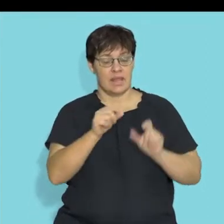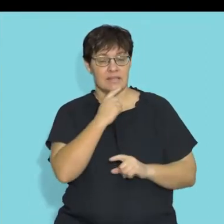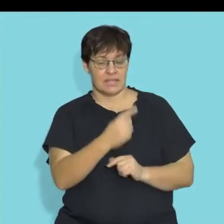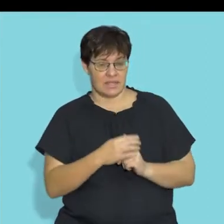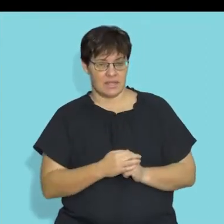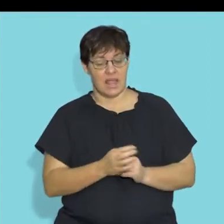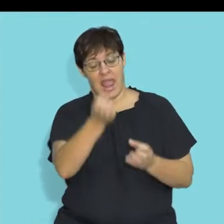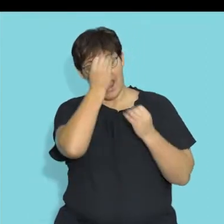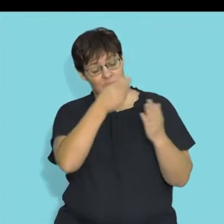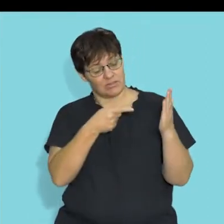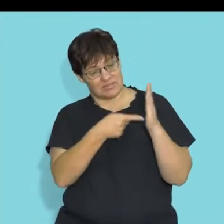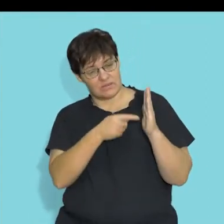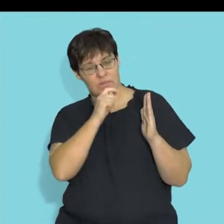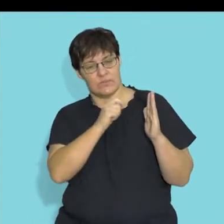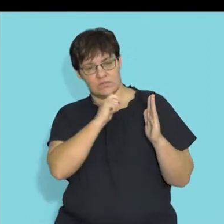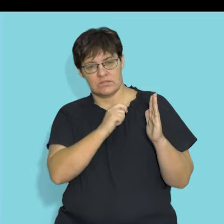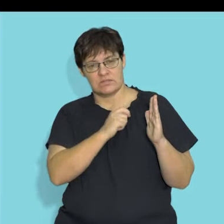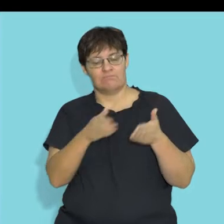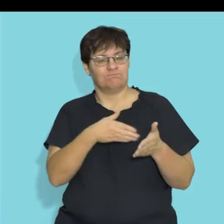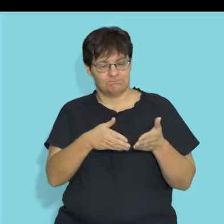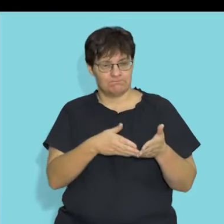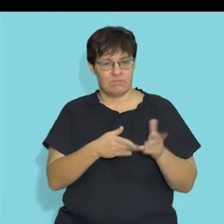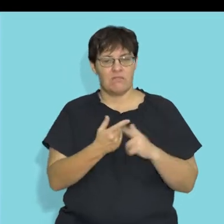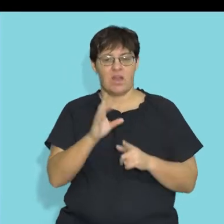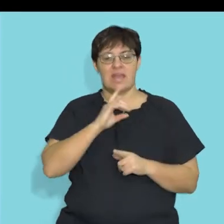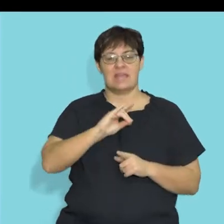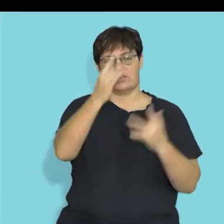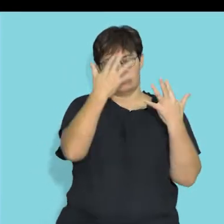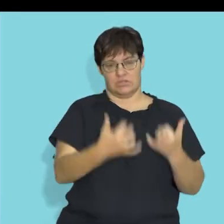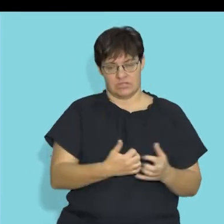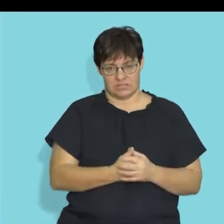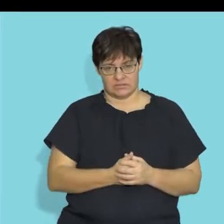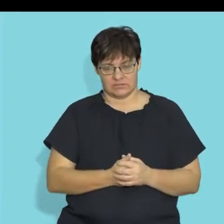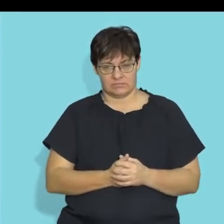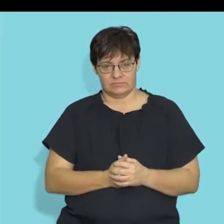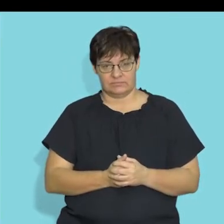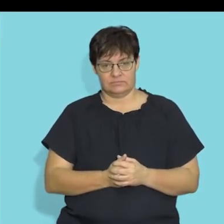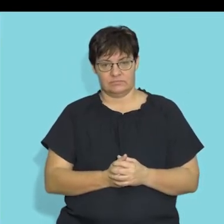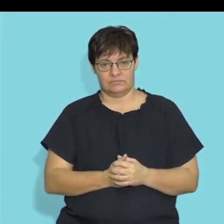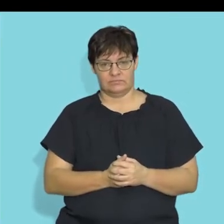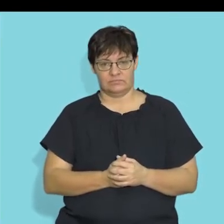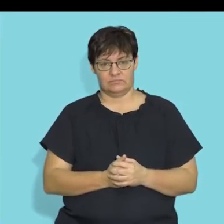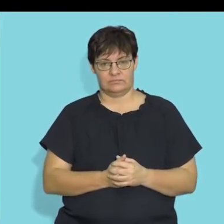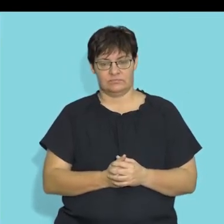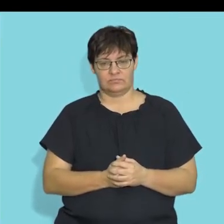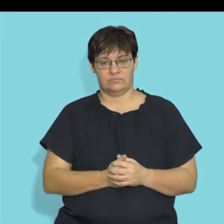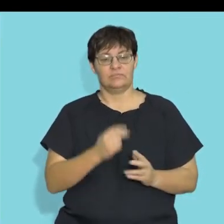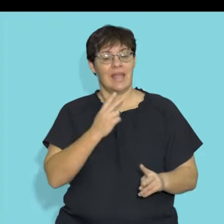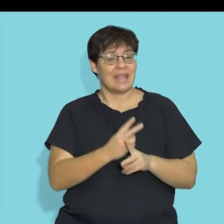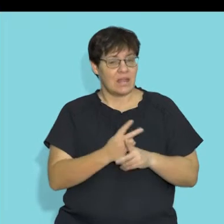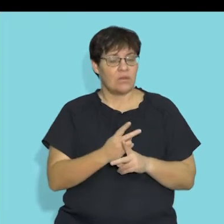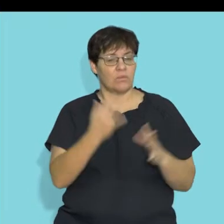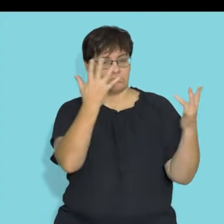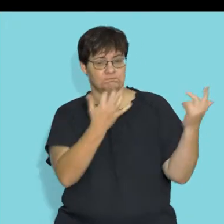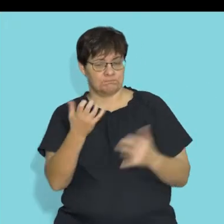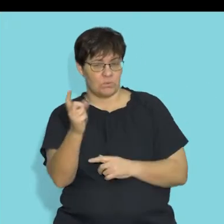The next one says, use the information to complete the missing figures in the cash budget. Okay, now we need to once